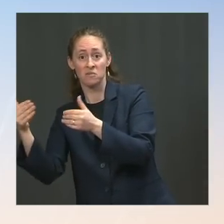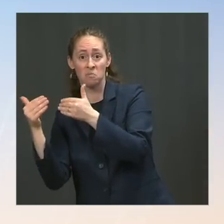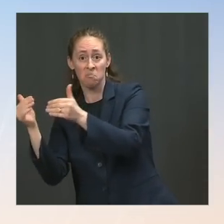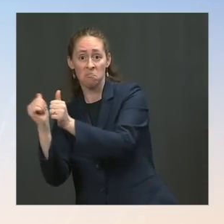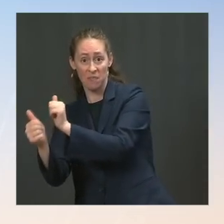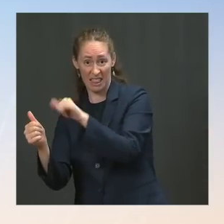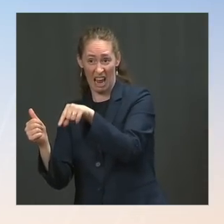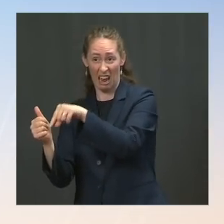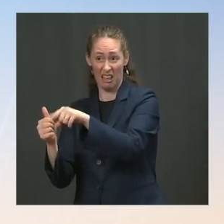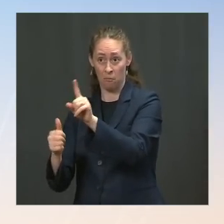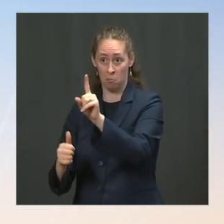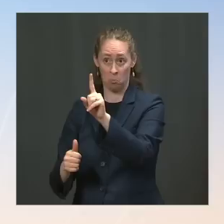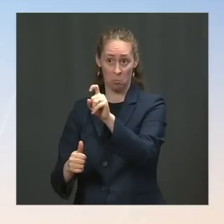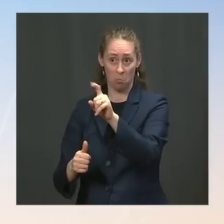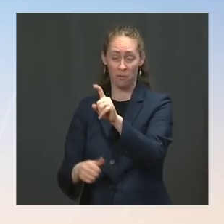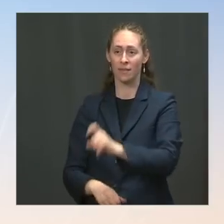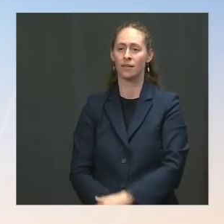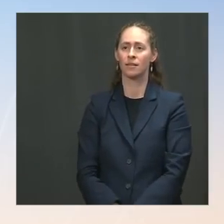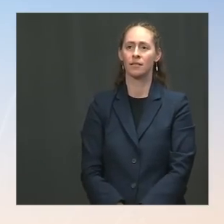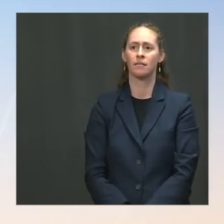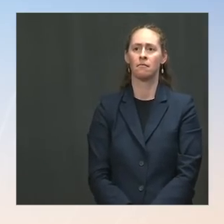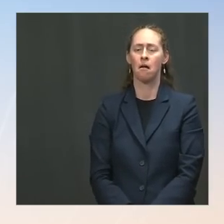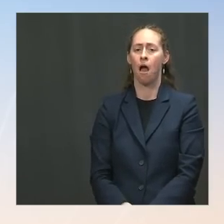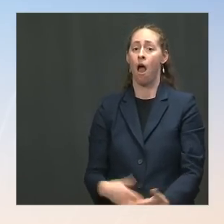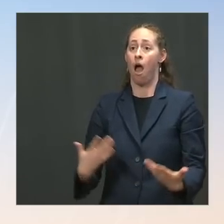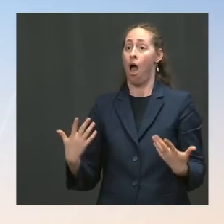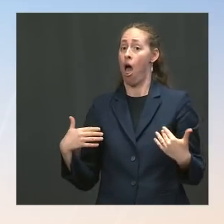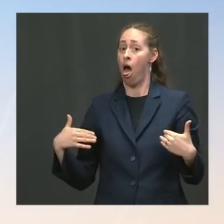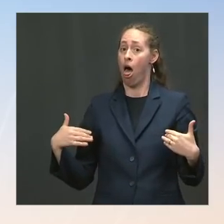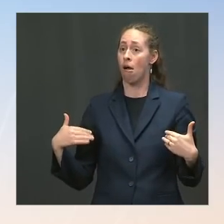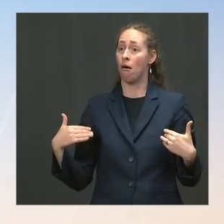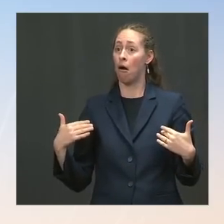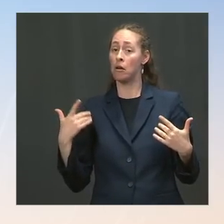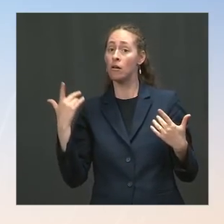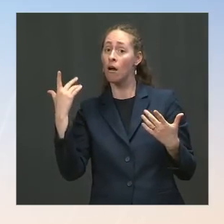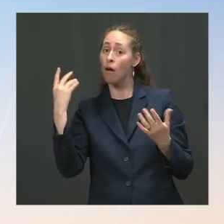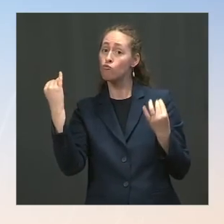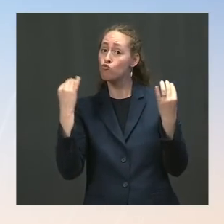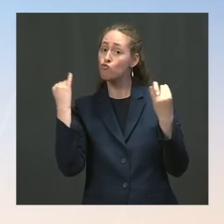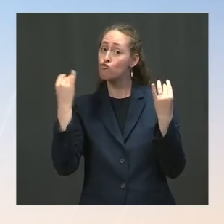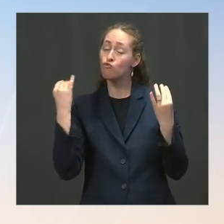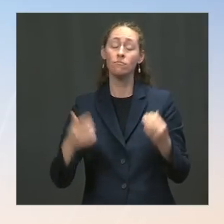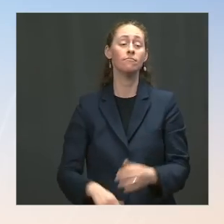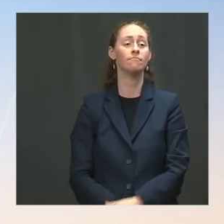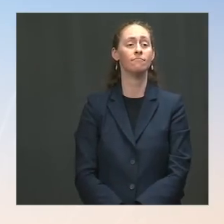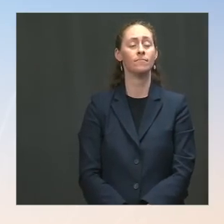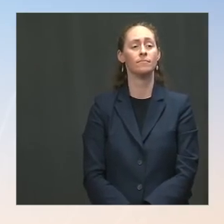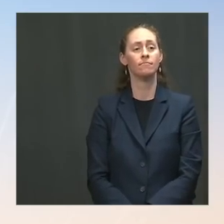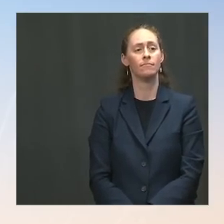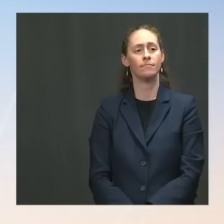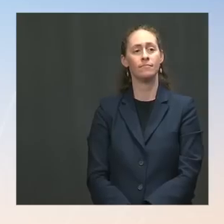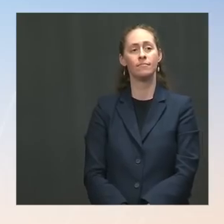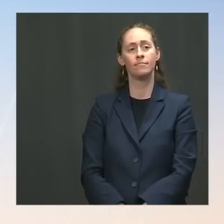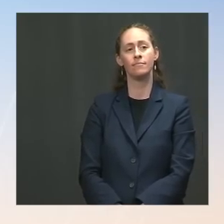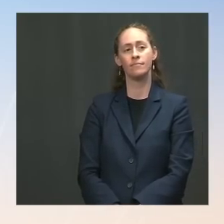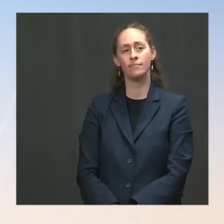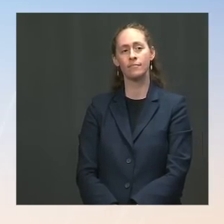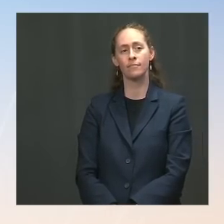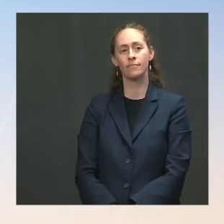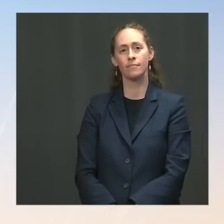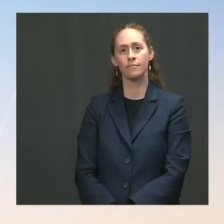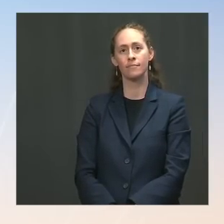but it is something the president would like to address. Yes. Go ahead. Yes, Jen. For those, I'll go to next. Sorry. Go ahead. Go ahead.